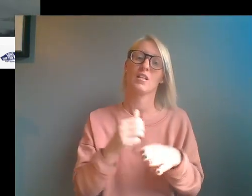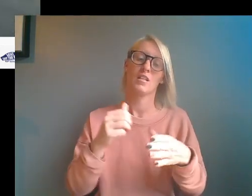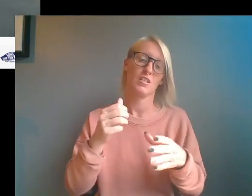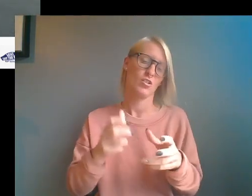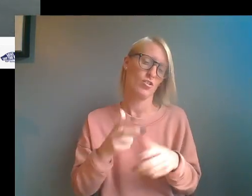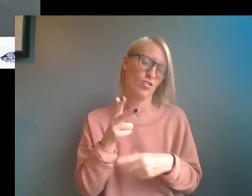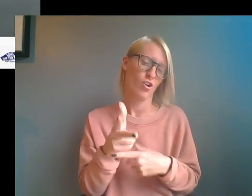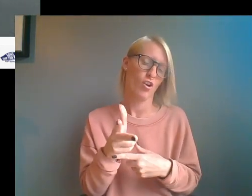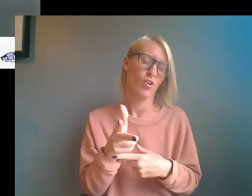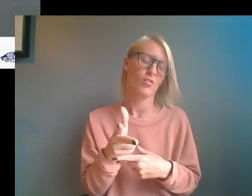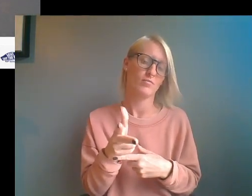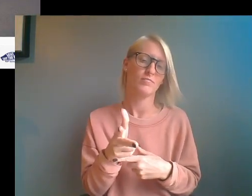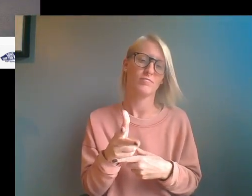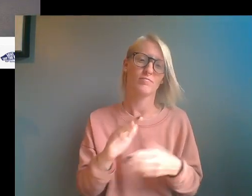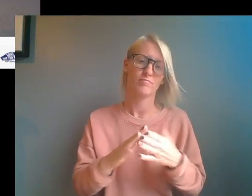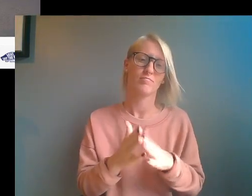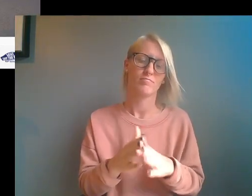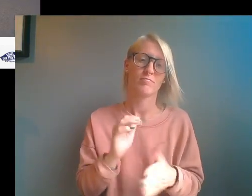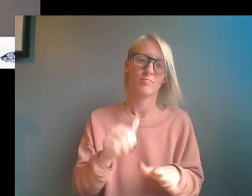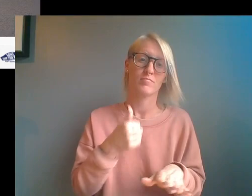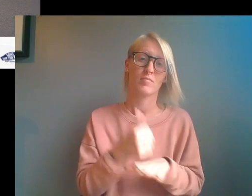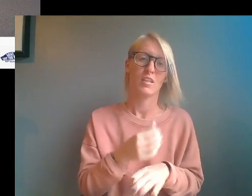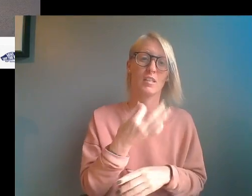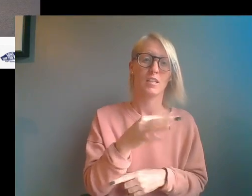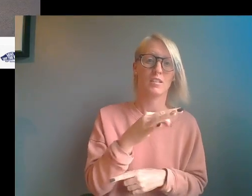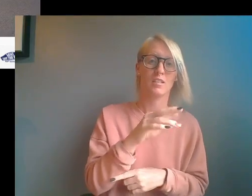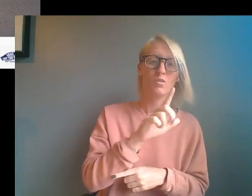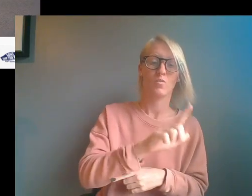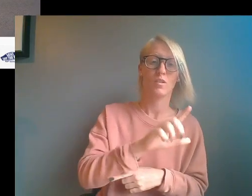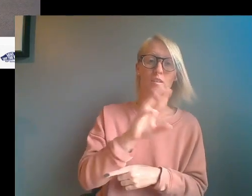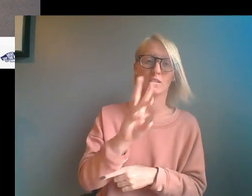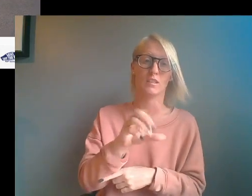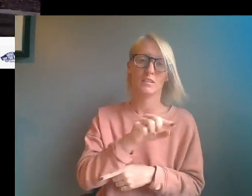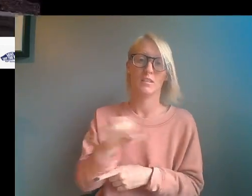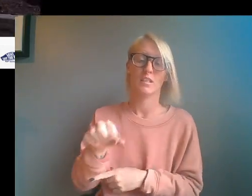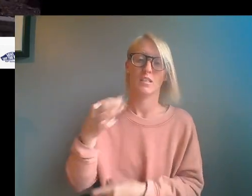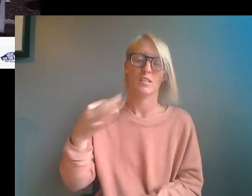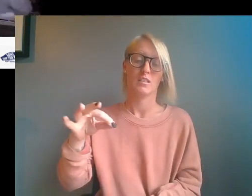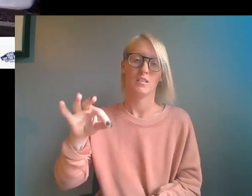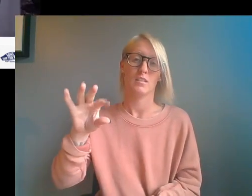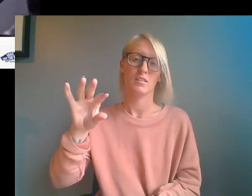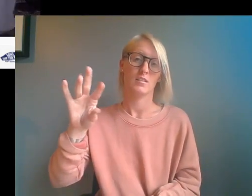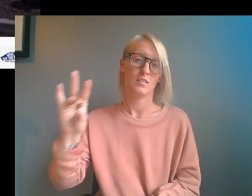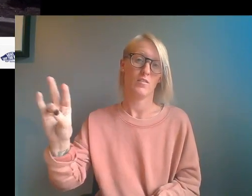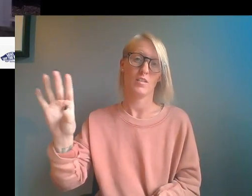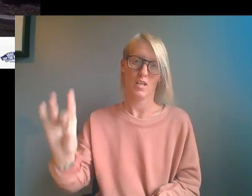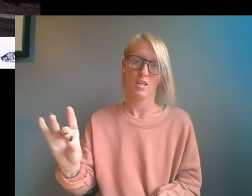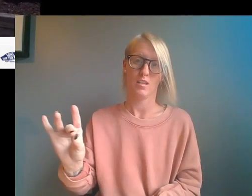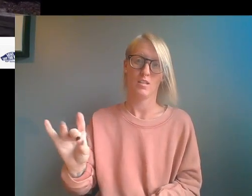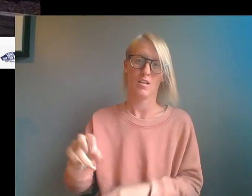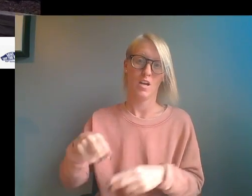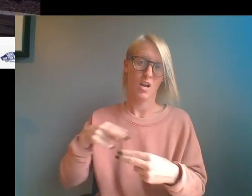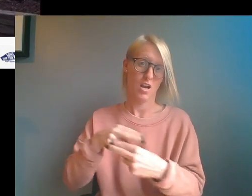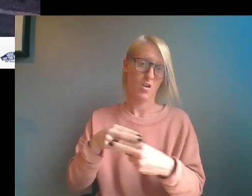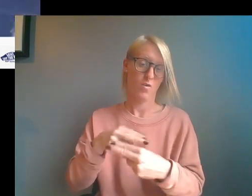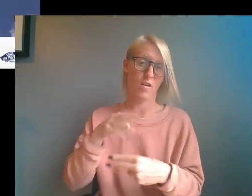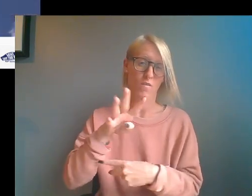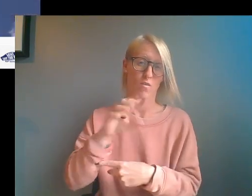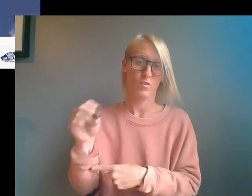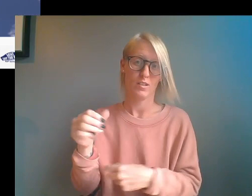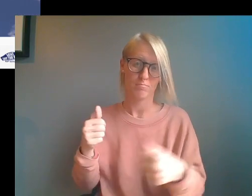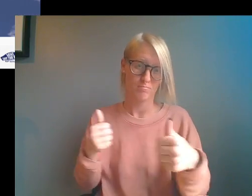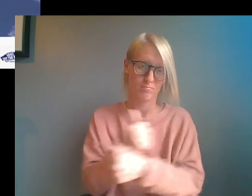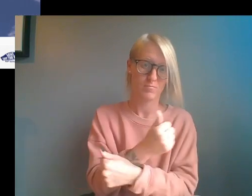Seligman was on Route 66 from 1926 to 1978, when Highway 40 bypassed it by only a few miles.